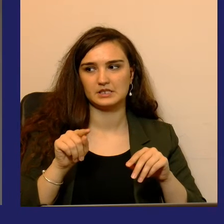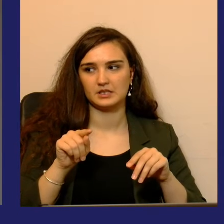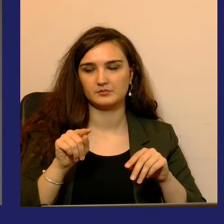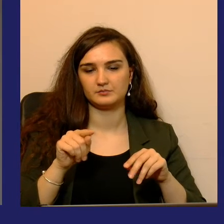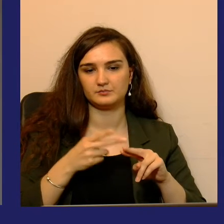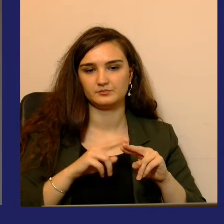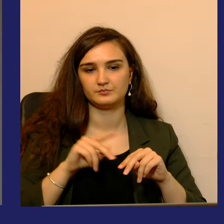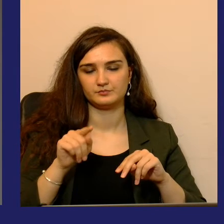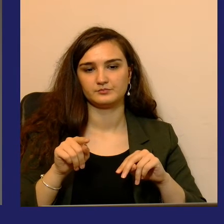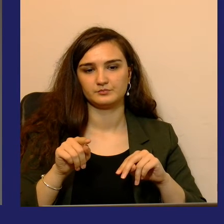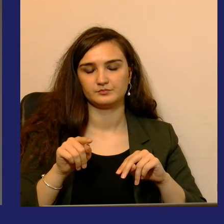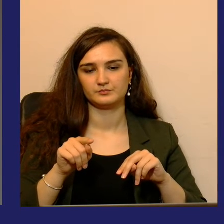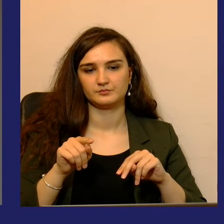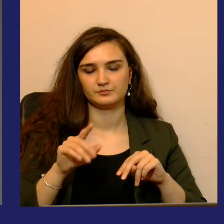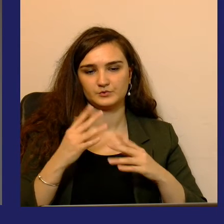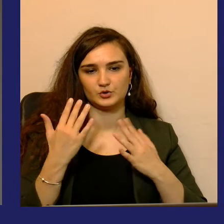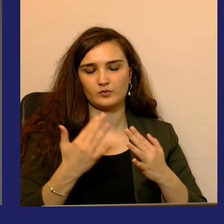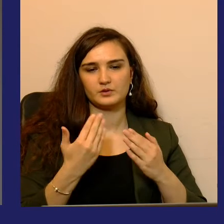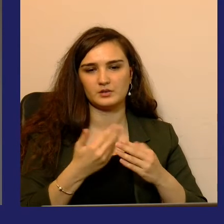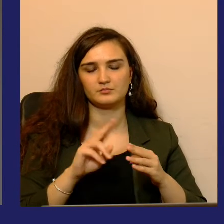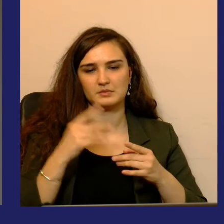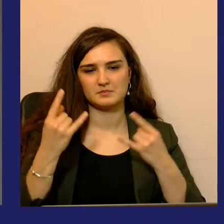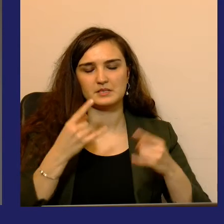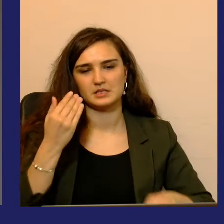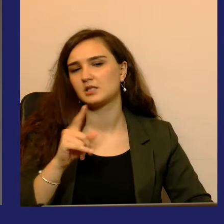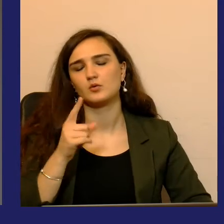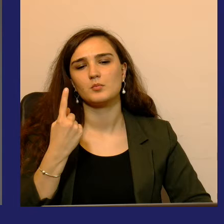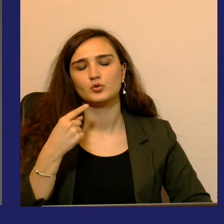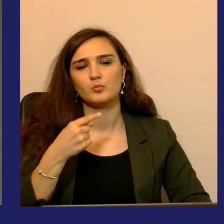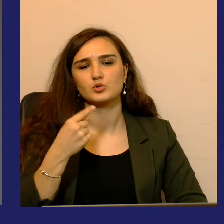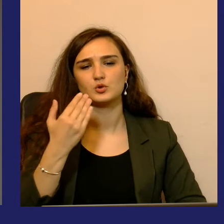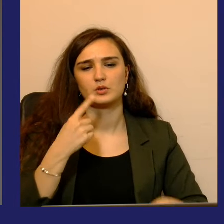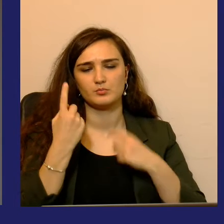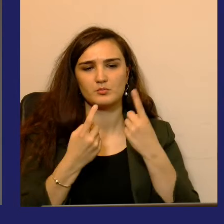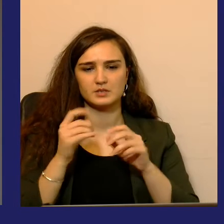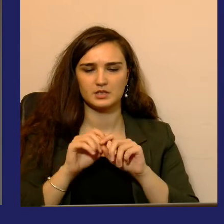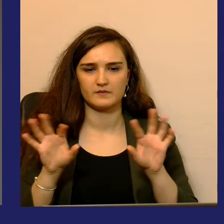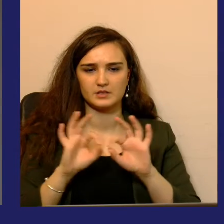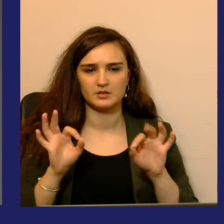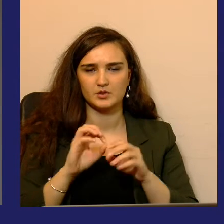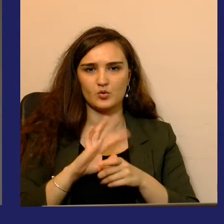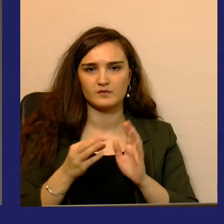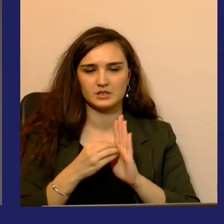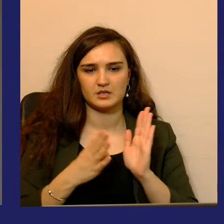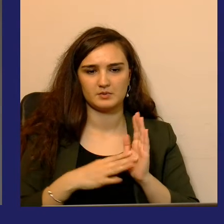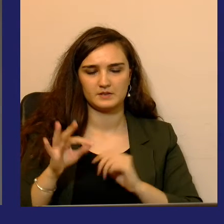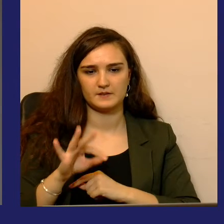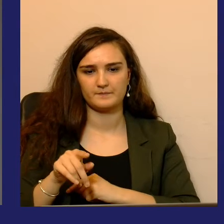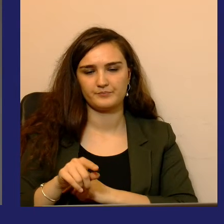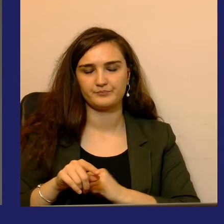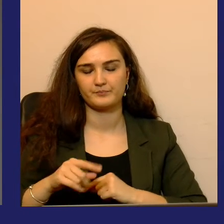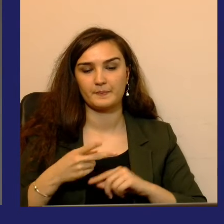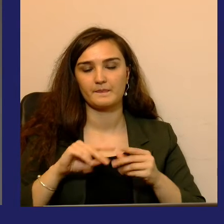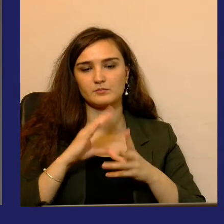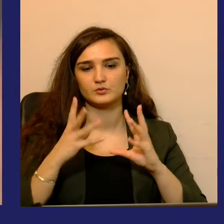publish positive stories about COVID-19. So for us, I think this is a major, major political issue.